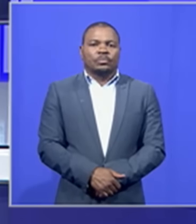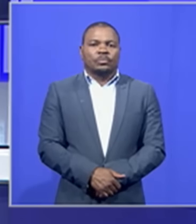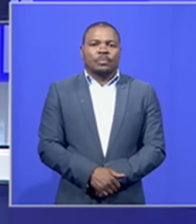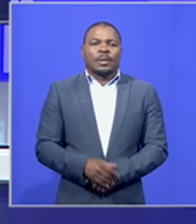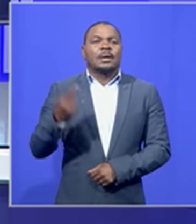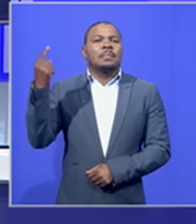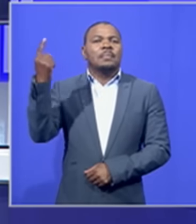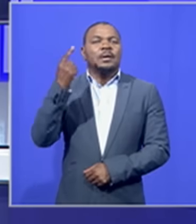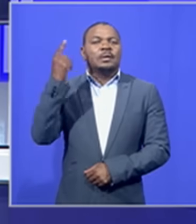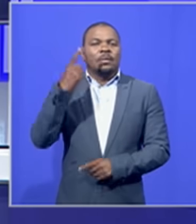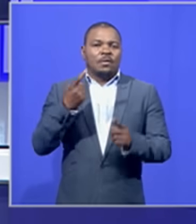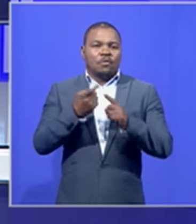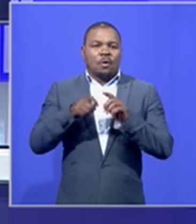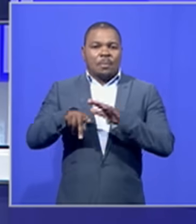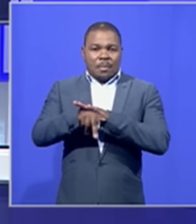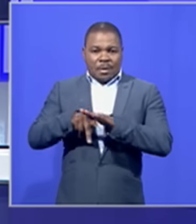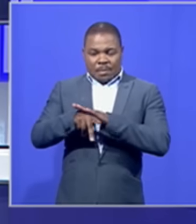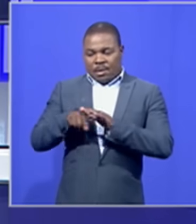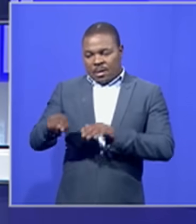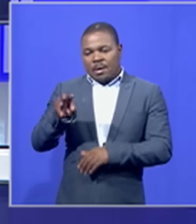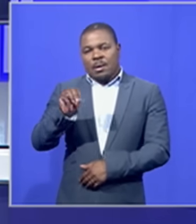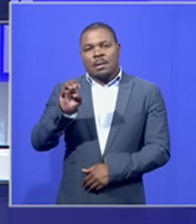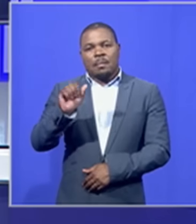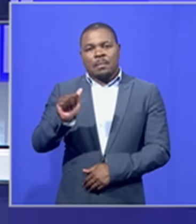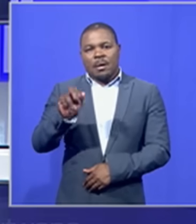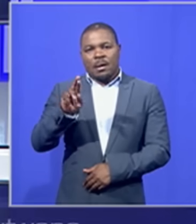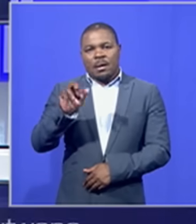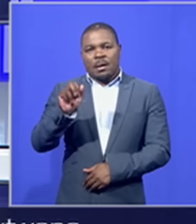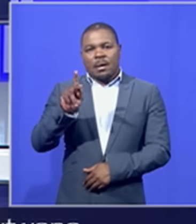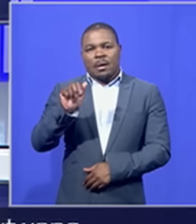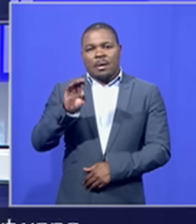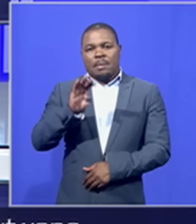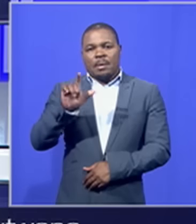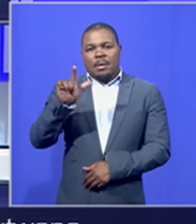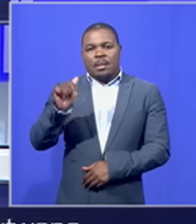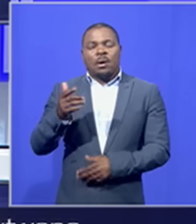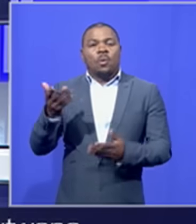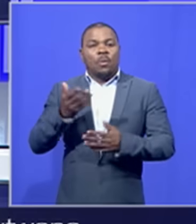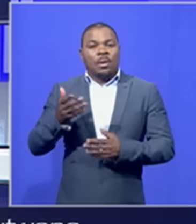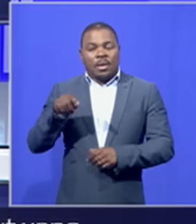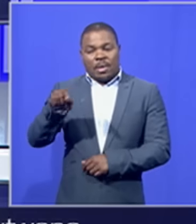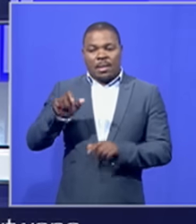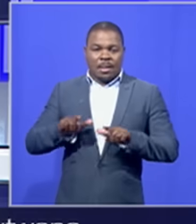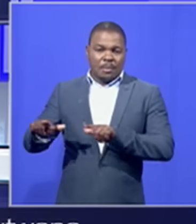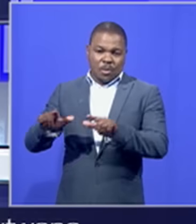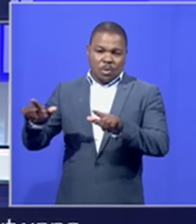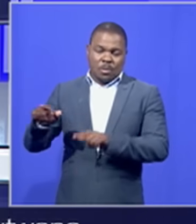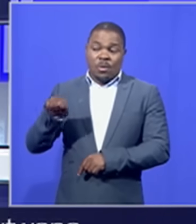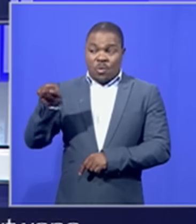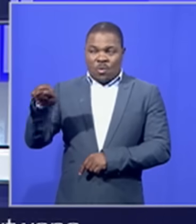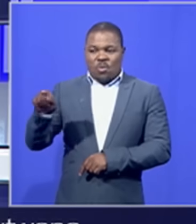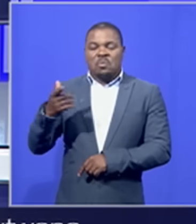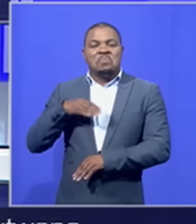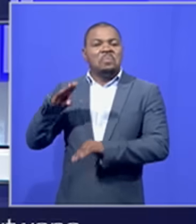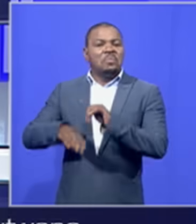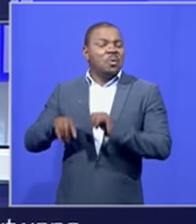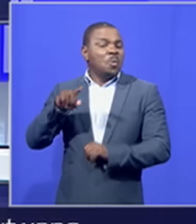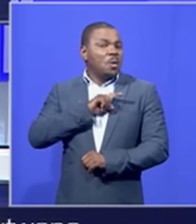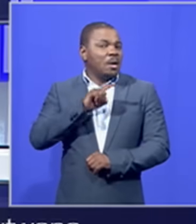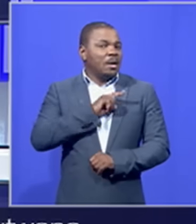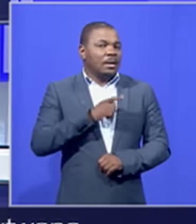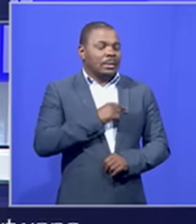Mogokgo wa sekolopotlana sa Marakabela kwa motseng wa Dresden kwa ntleng ga Bekersford kwa Limpopo o latofadiwa ka go sotlaka